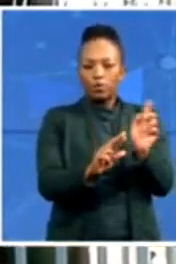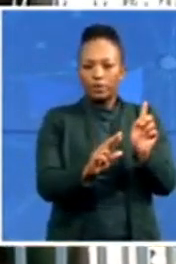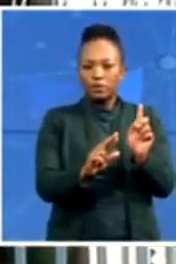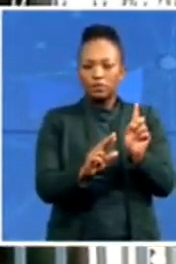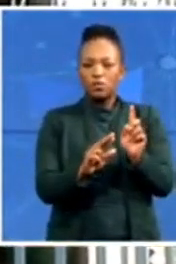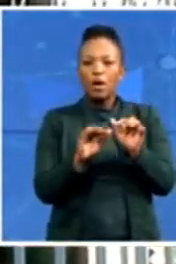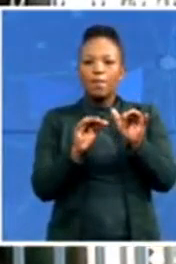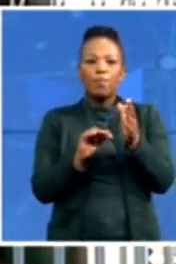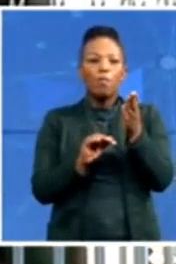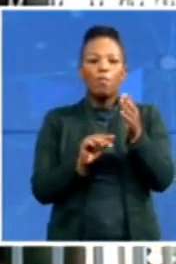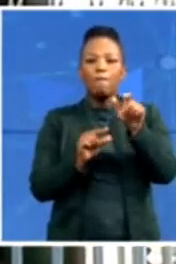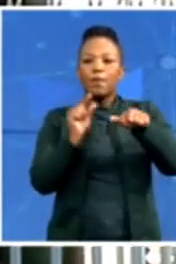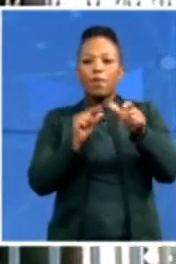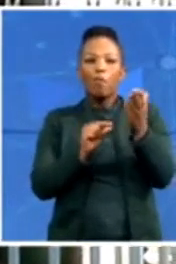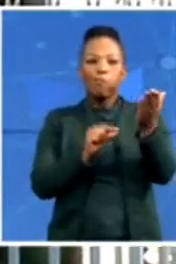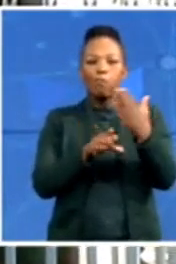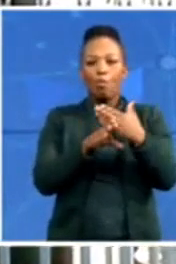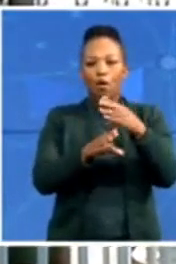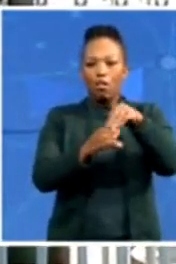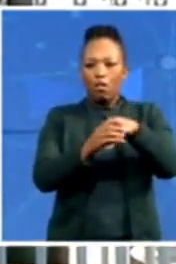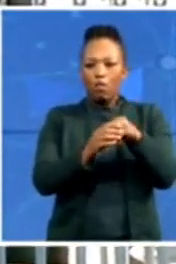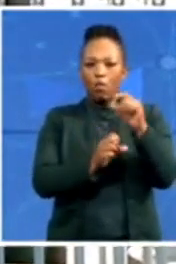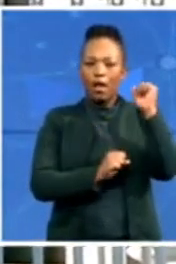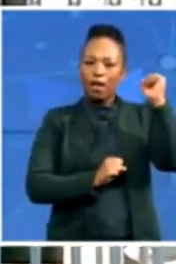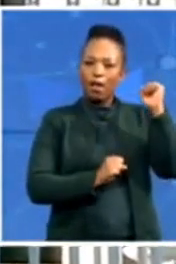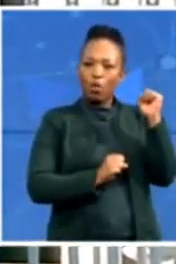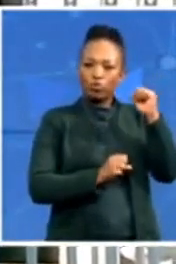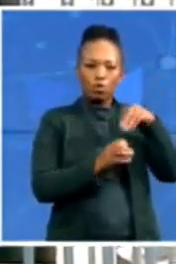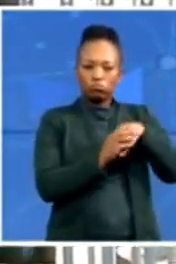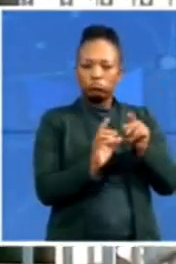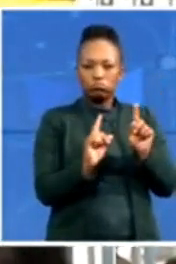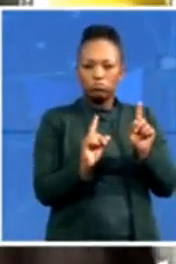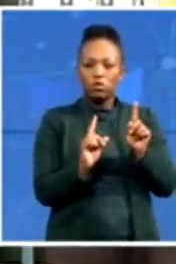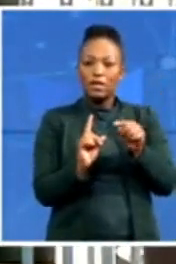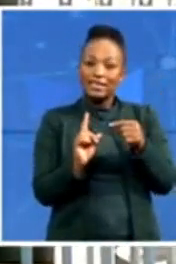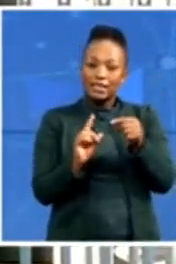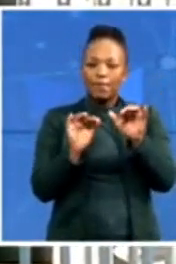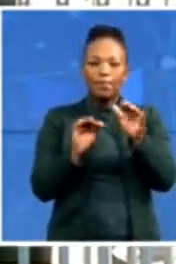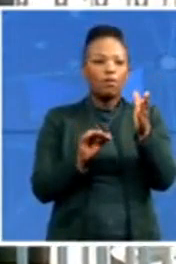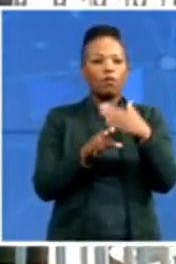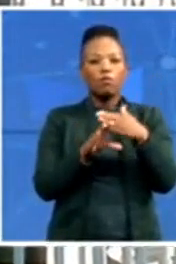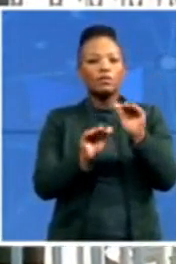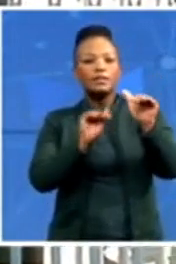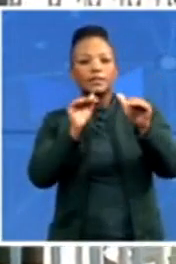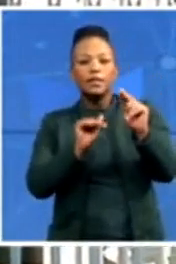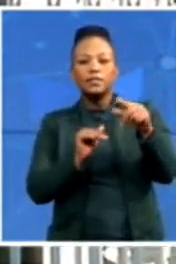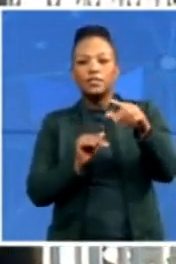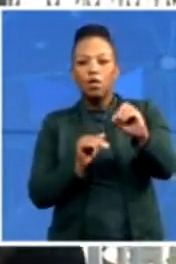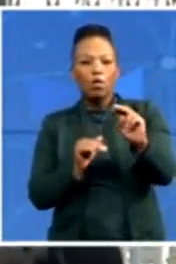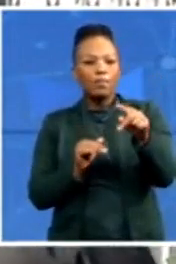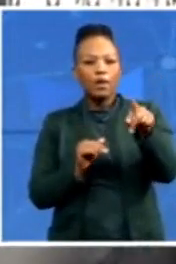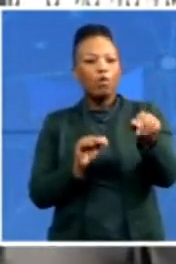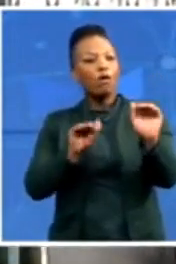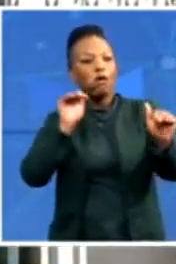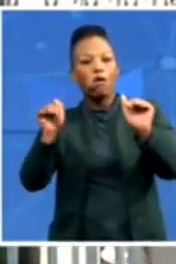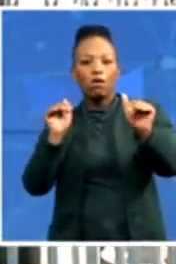the Lottery Commission. They then approach the non-profit organizations and then ask them to apply, and